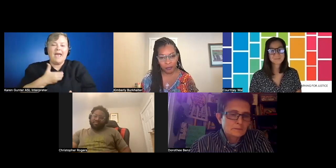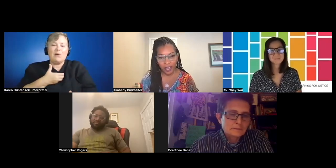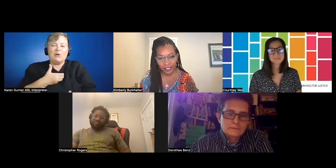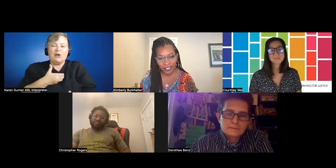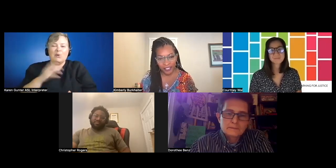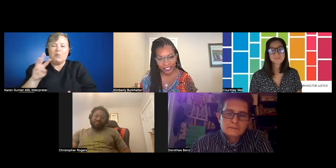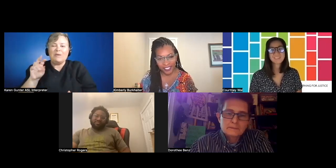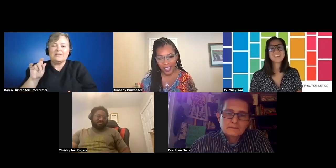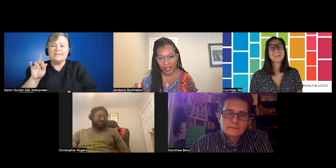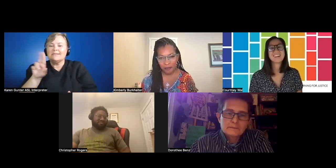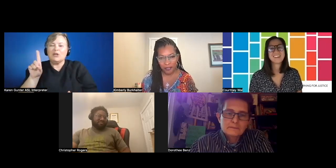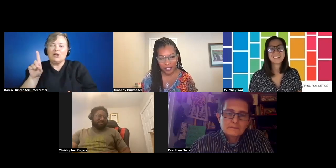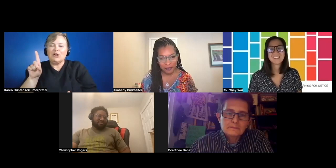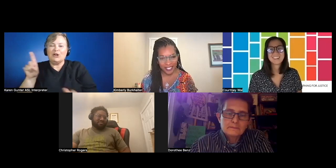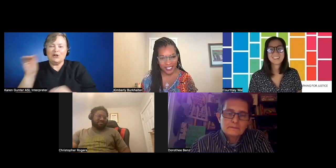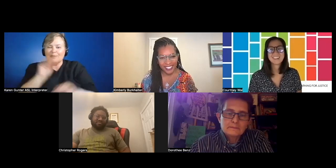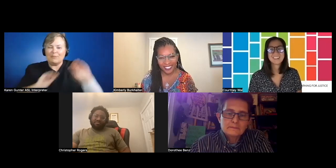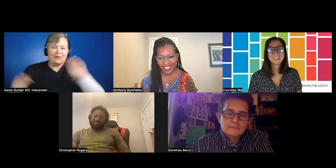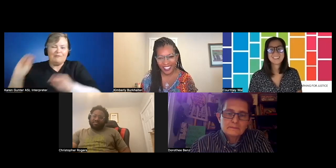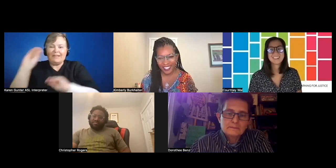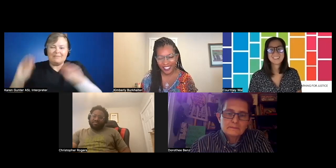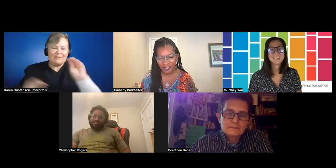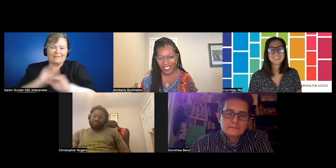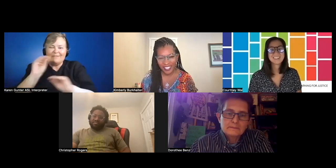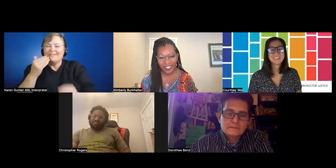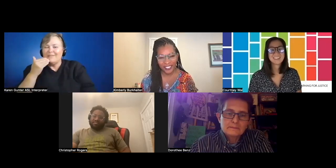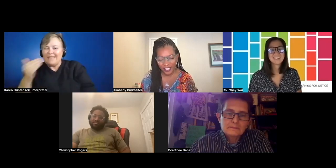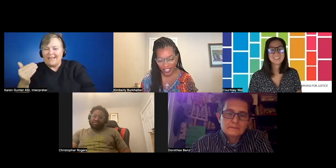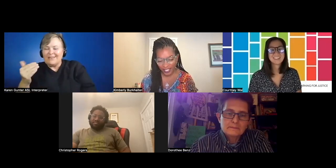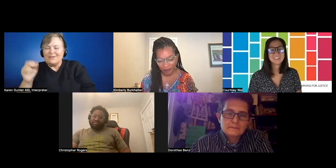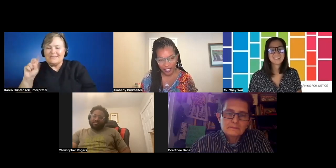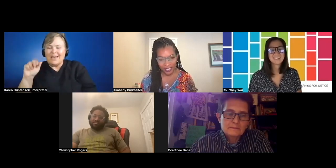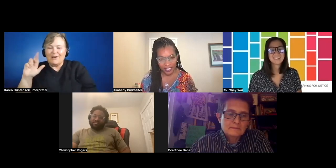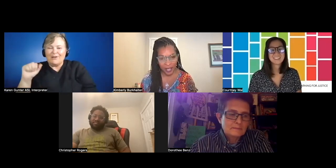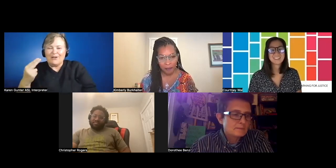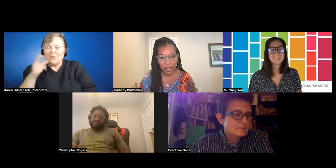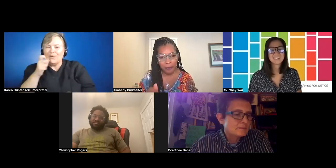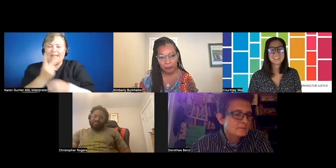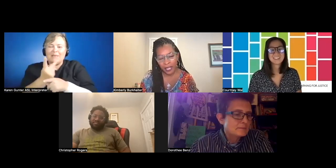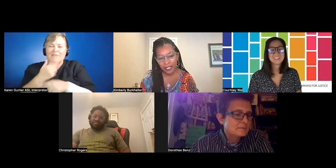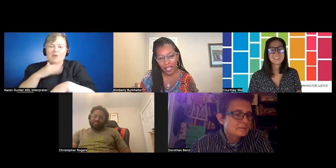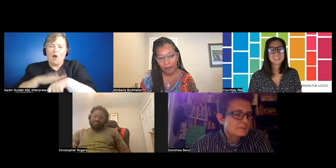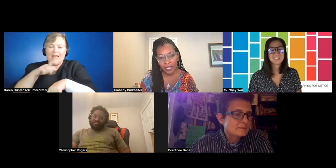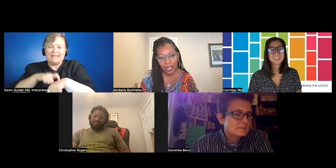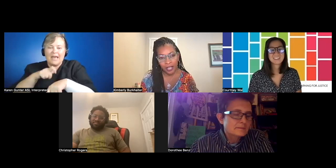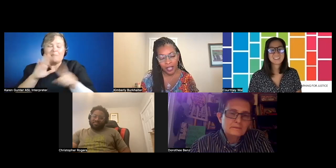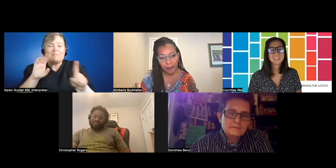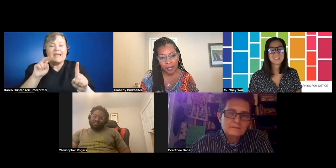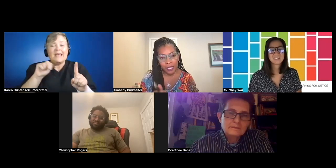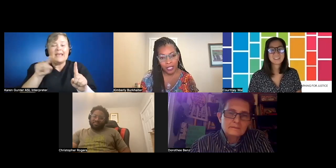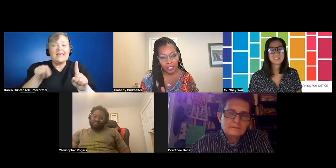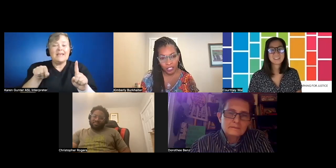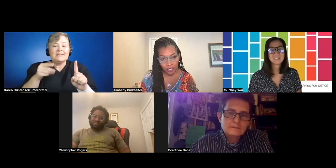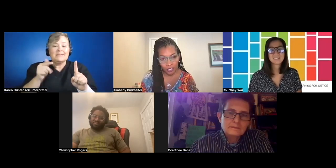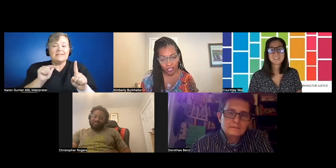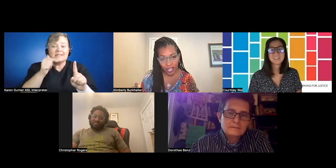wizard behind the curtain, moving the pieces. So thank you so much, Sarah, who's trying to keep us on time. But Benz, I'm gonna